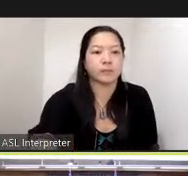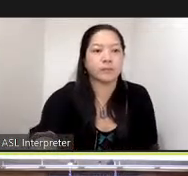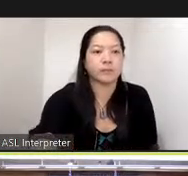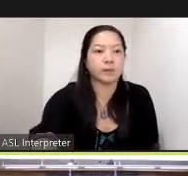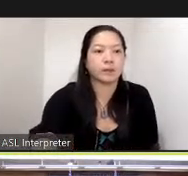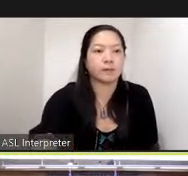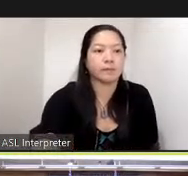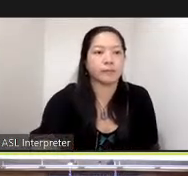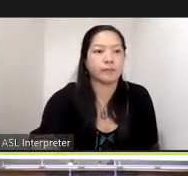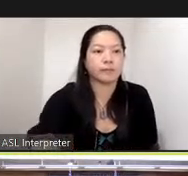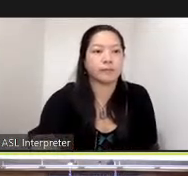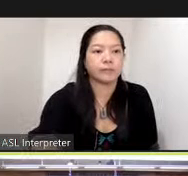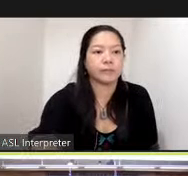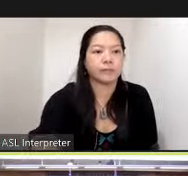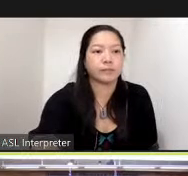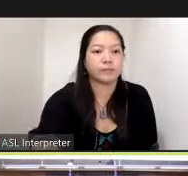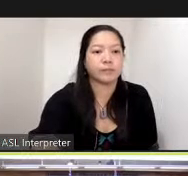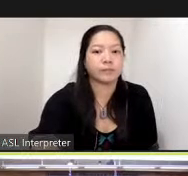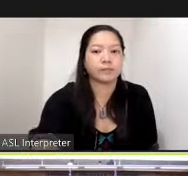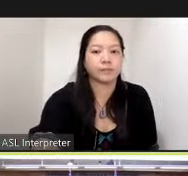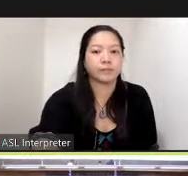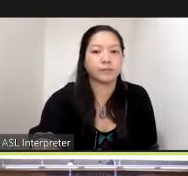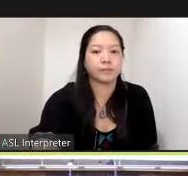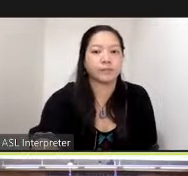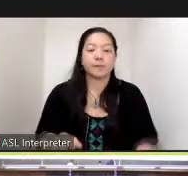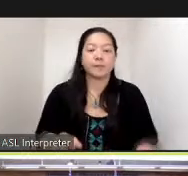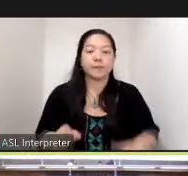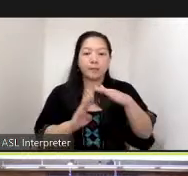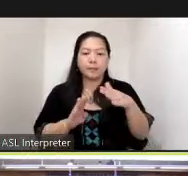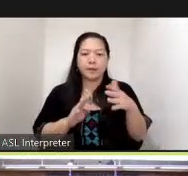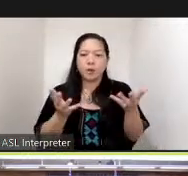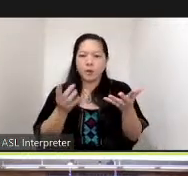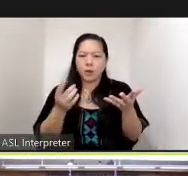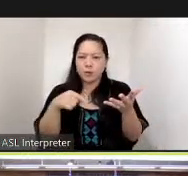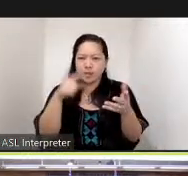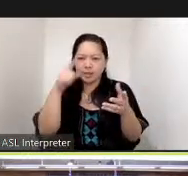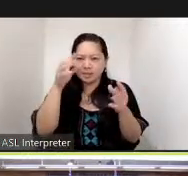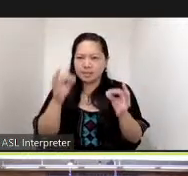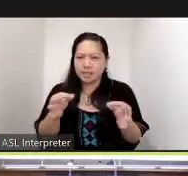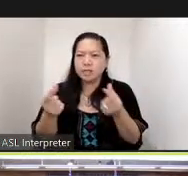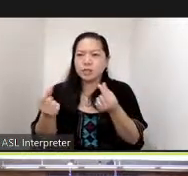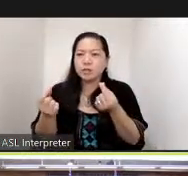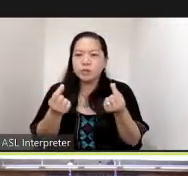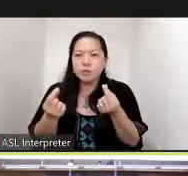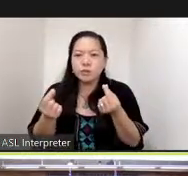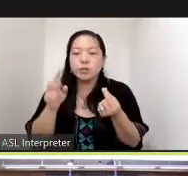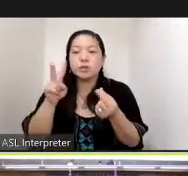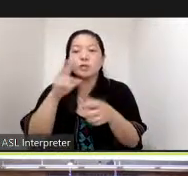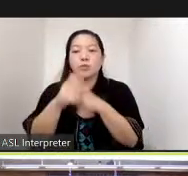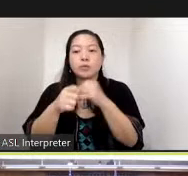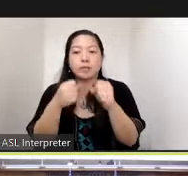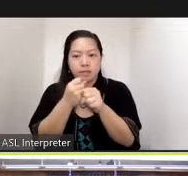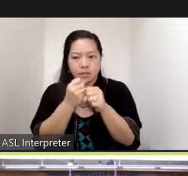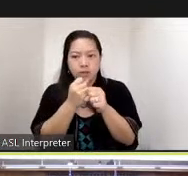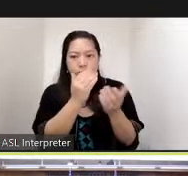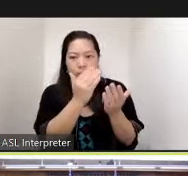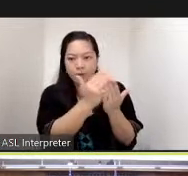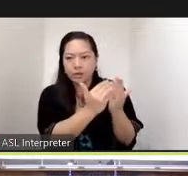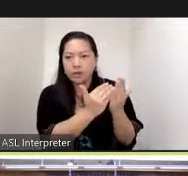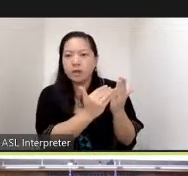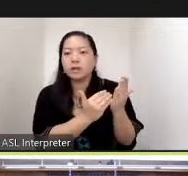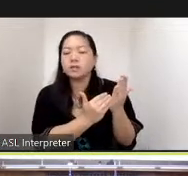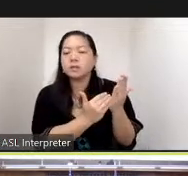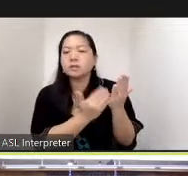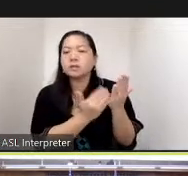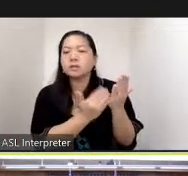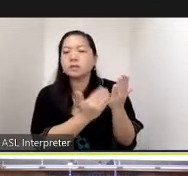Okay. Basically, what we decided to do was put together a 2-year summary of the pandemic